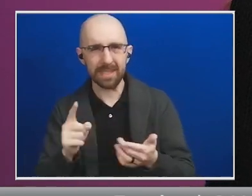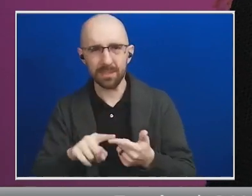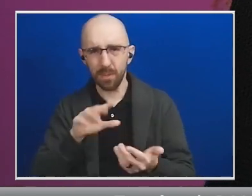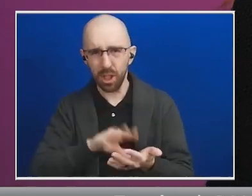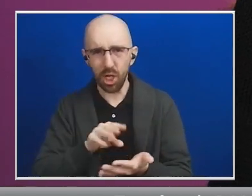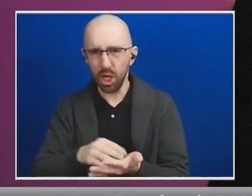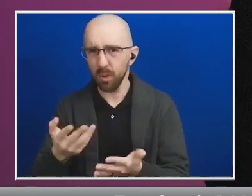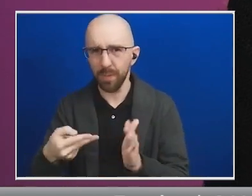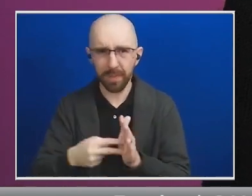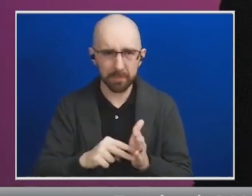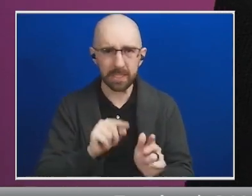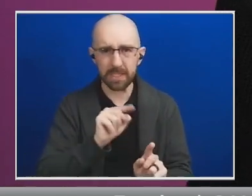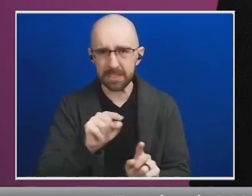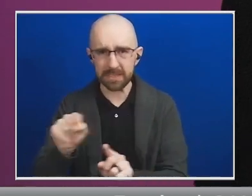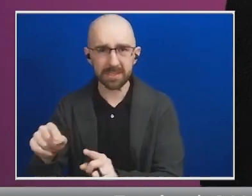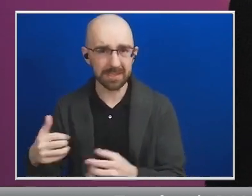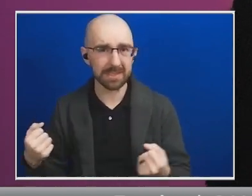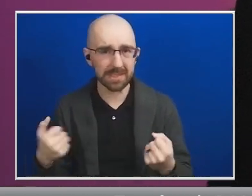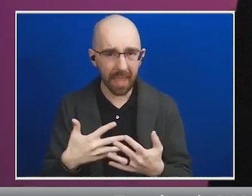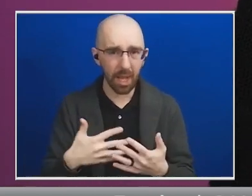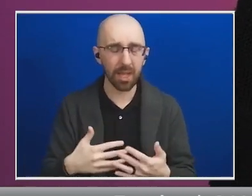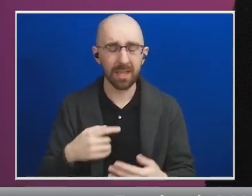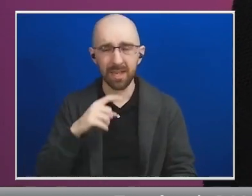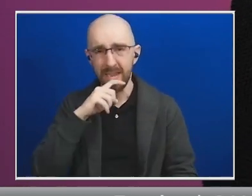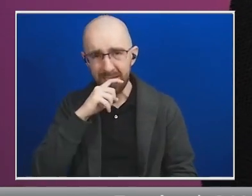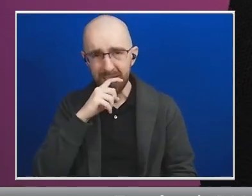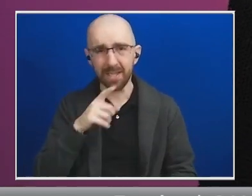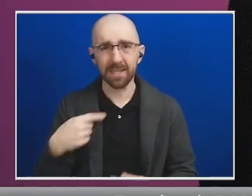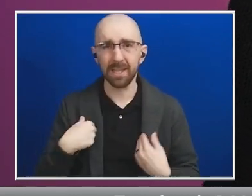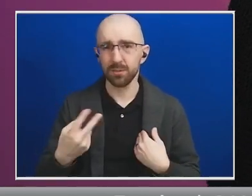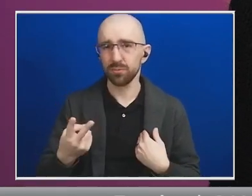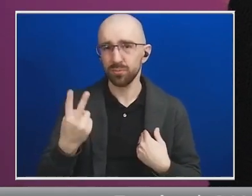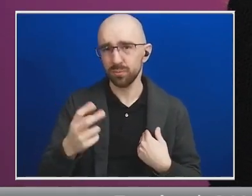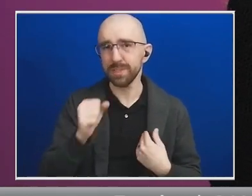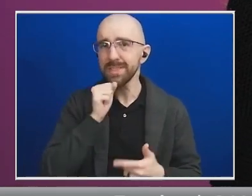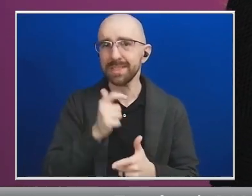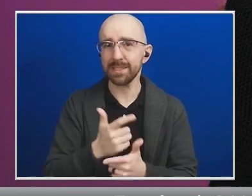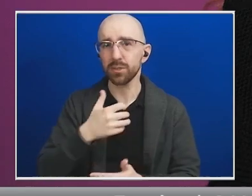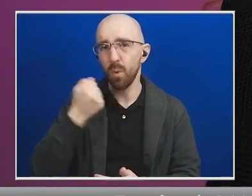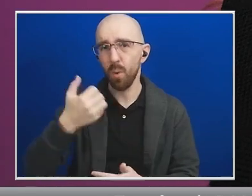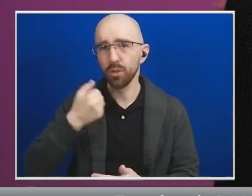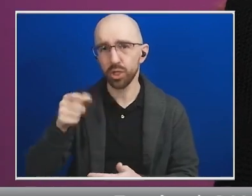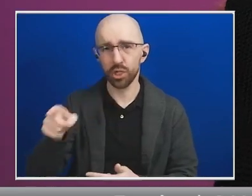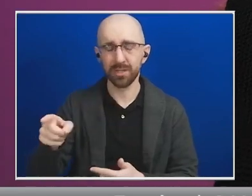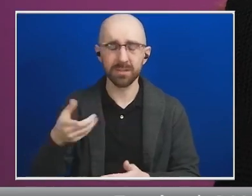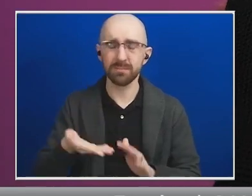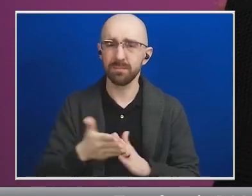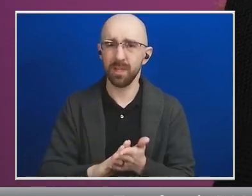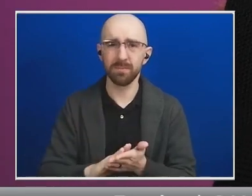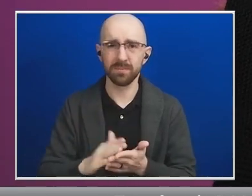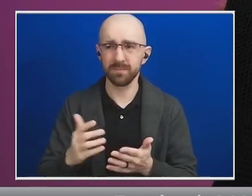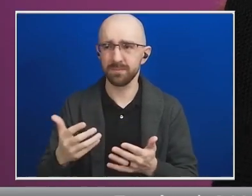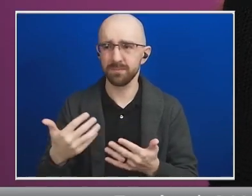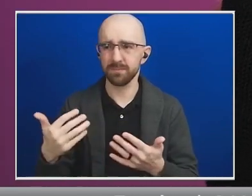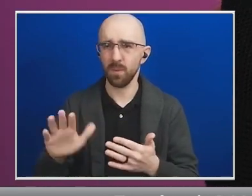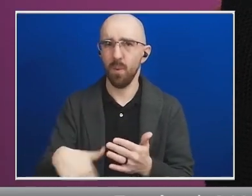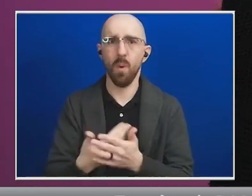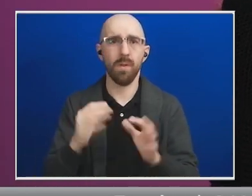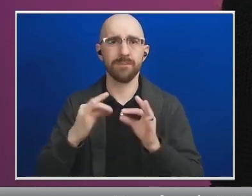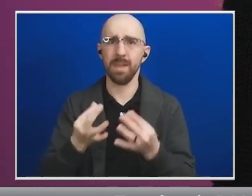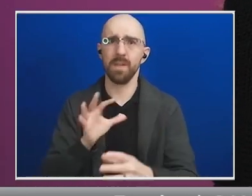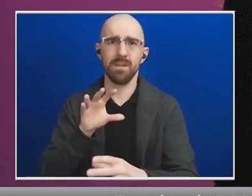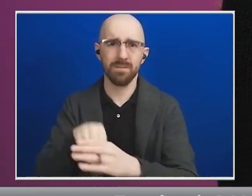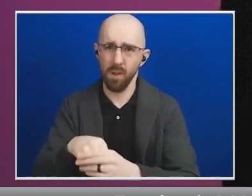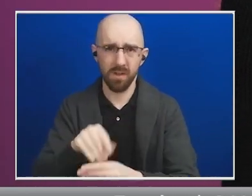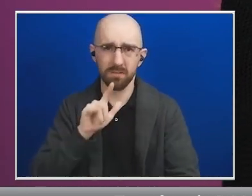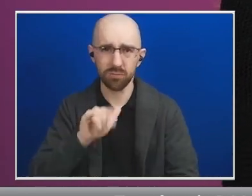very frightening. And you know, he has 2 older sisters, so, you know, it becomes a whole family affair because we